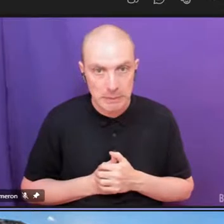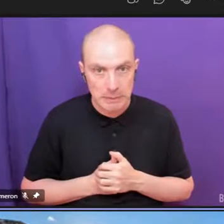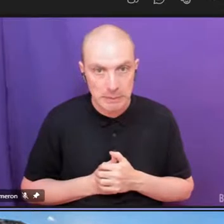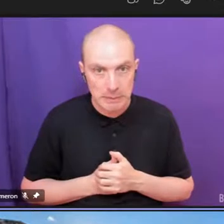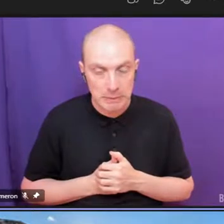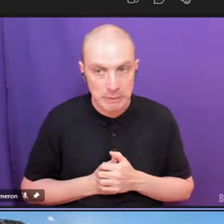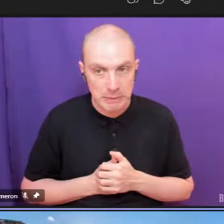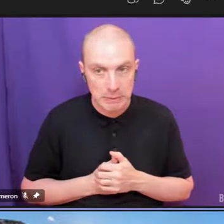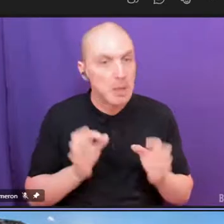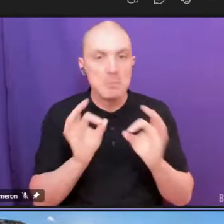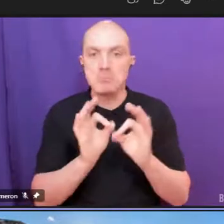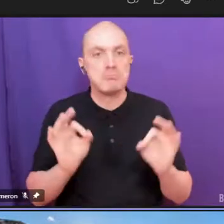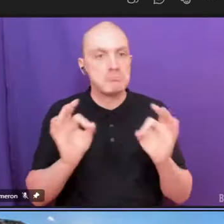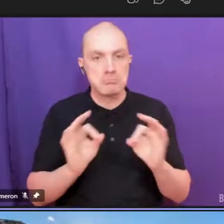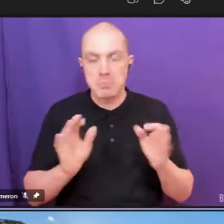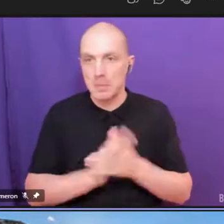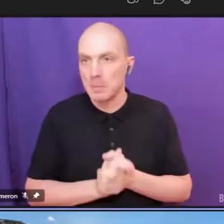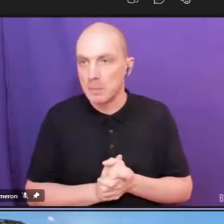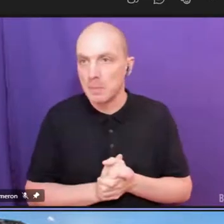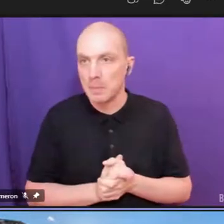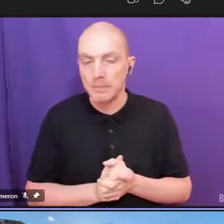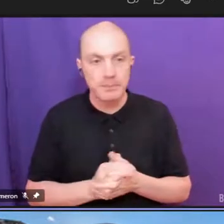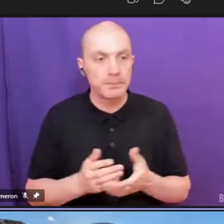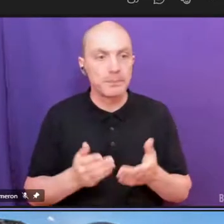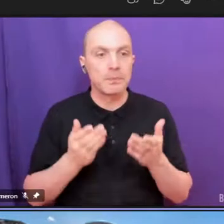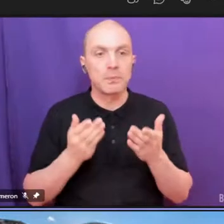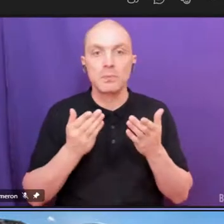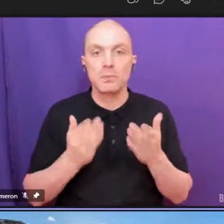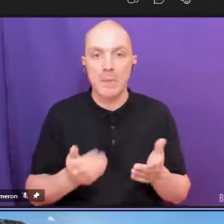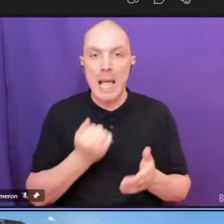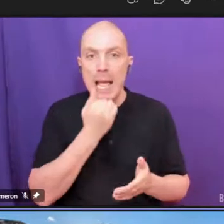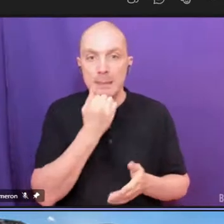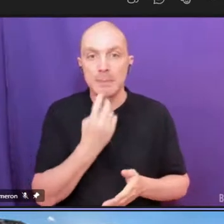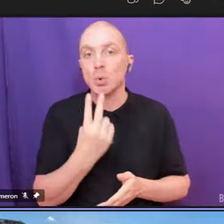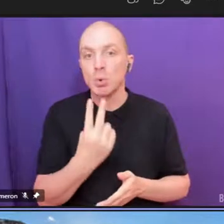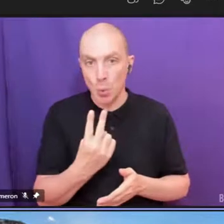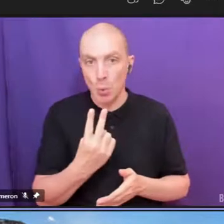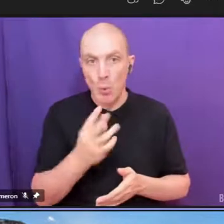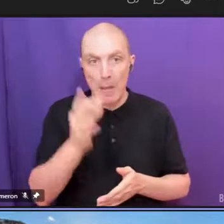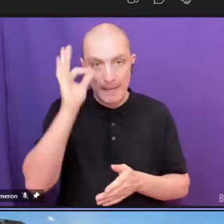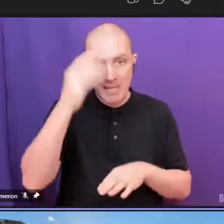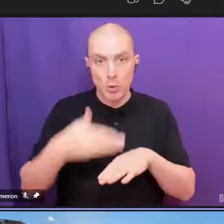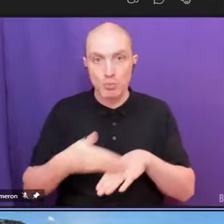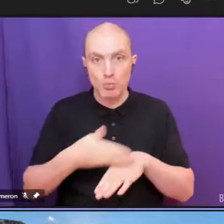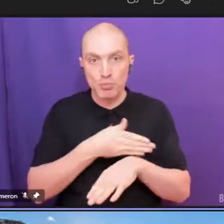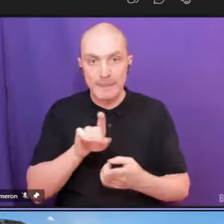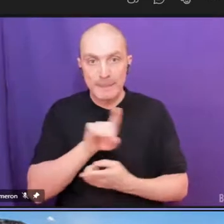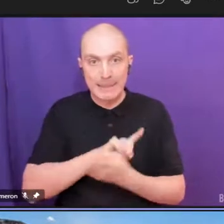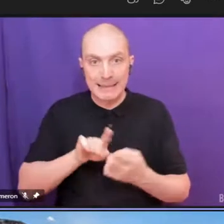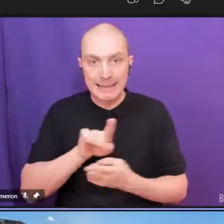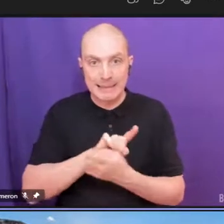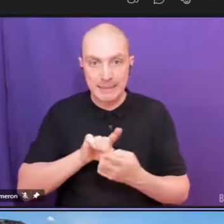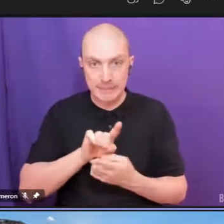No. Good. So item two, minutes of the previous meeting.